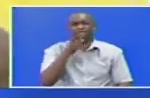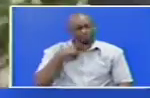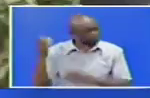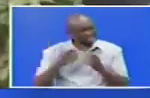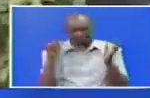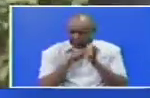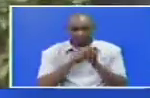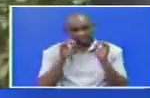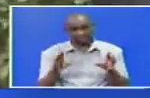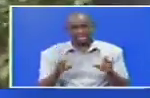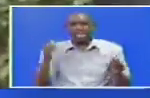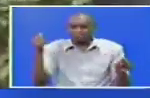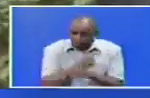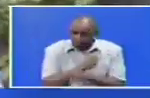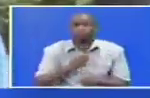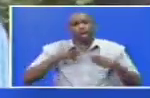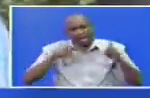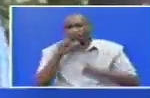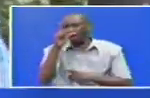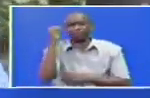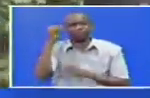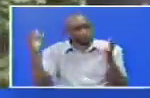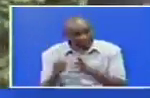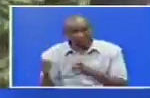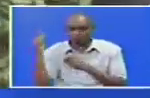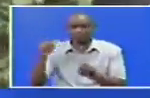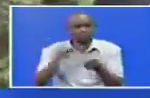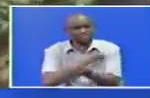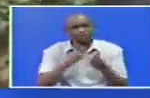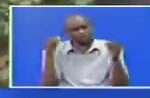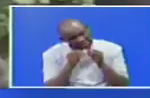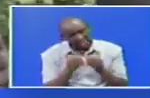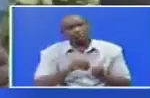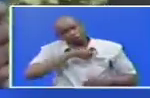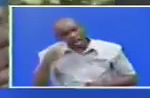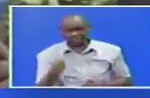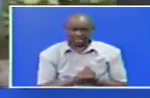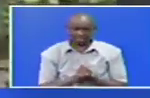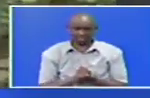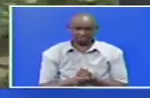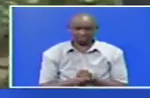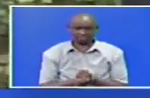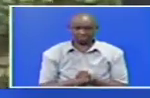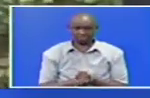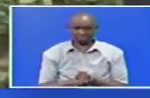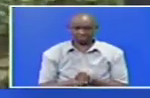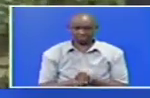chaos. Atutaruhusu chama moja kuja kuharibu mkutano ya wengine.